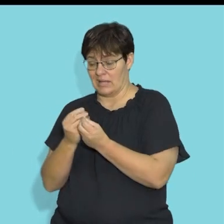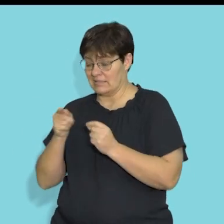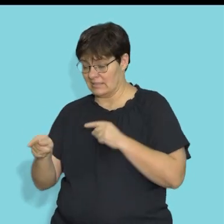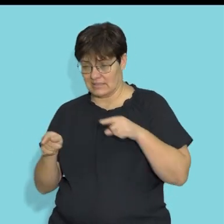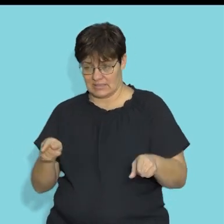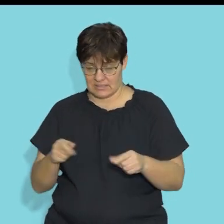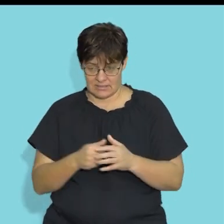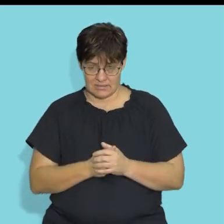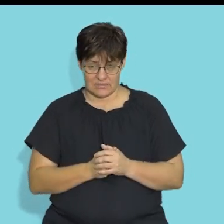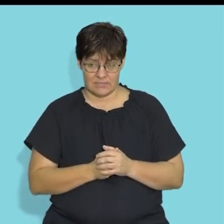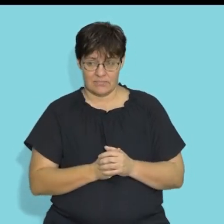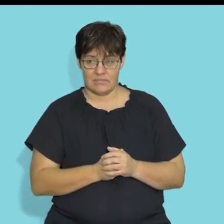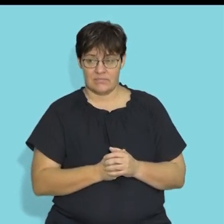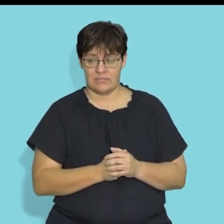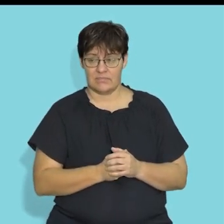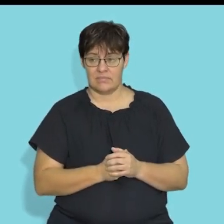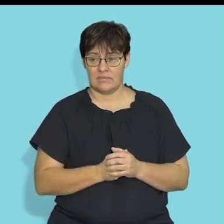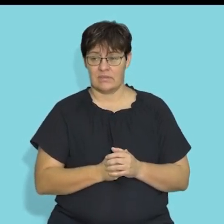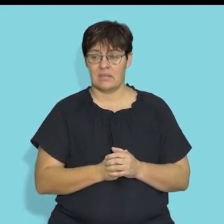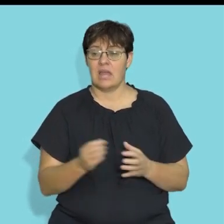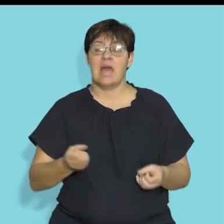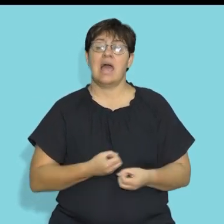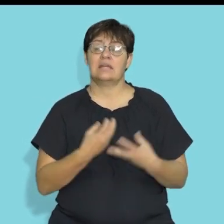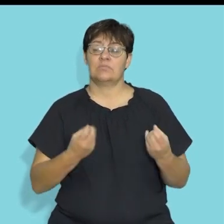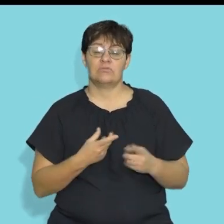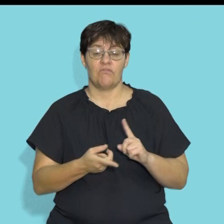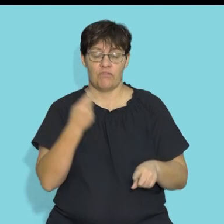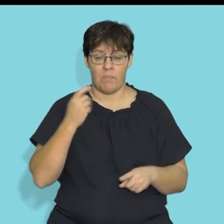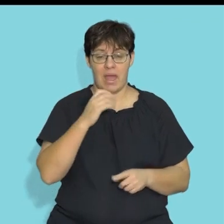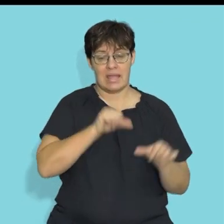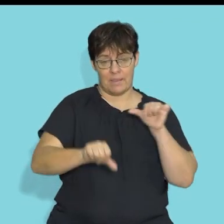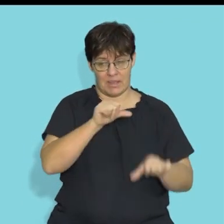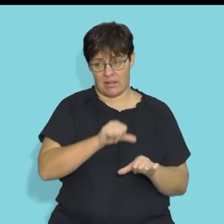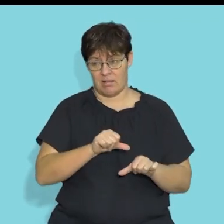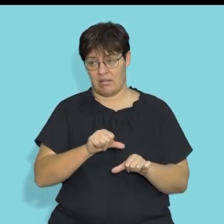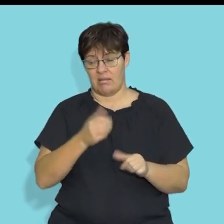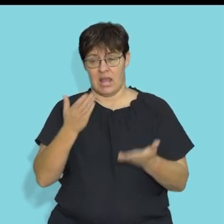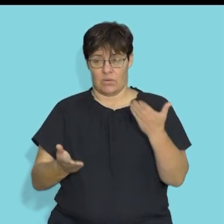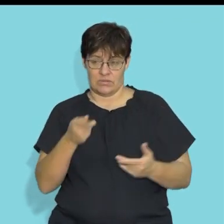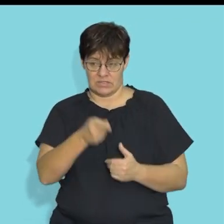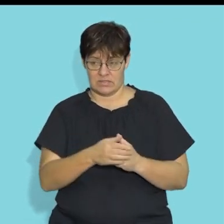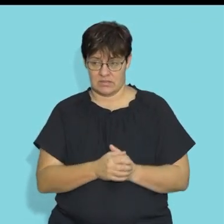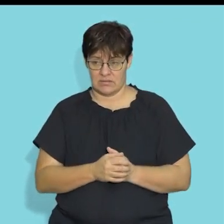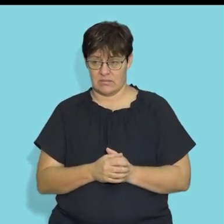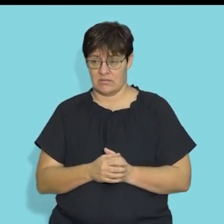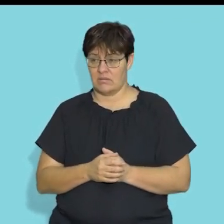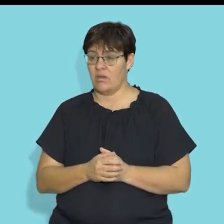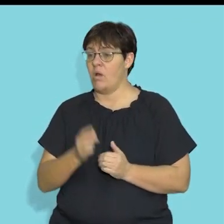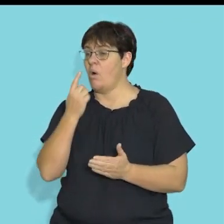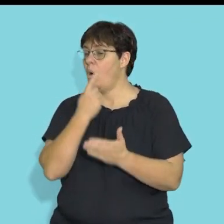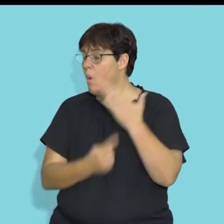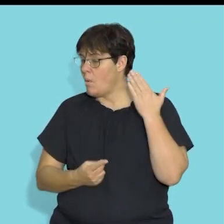your reactants, it is expressed from the chemical equation. It